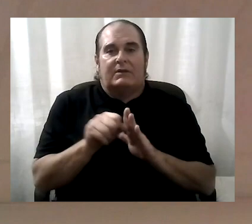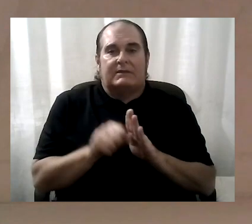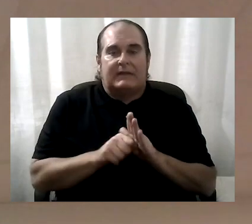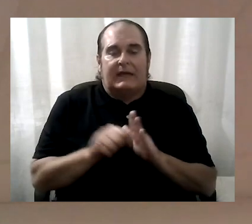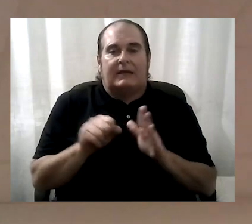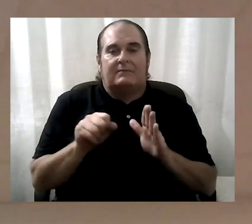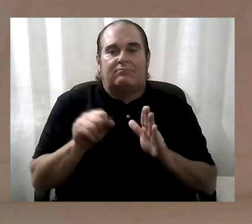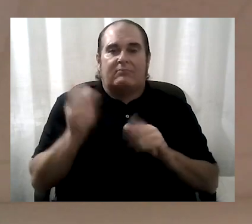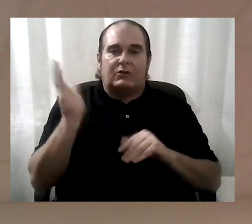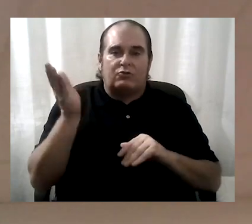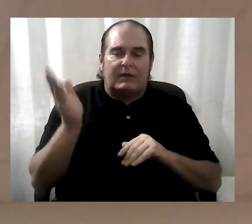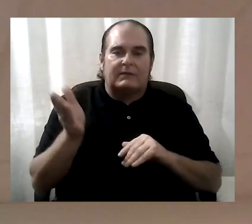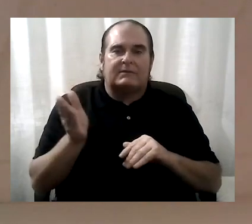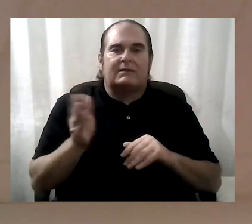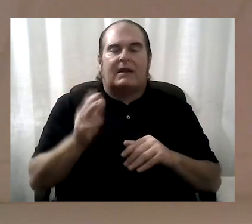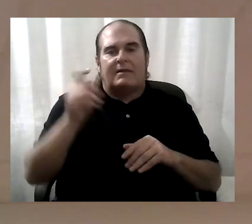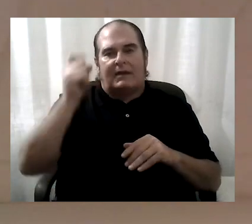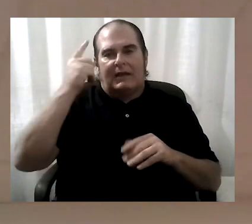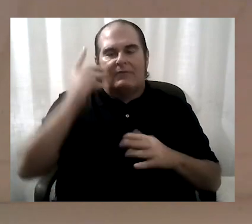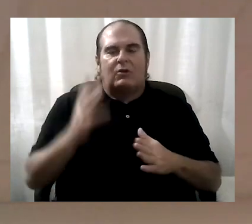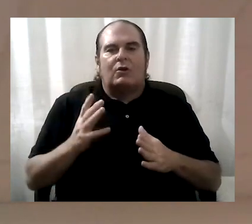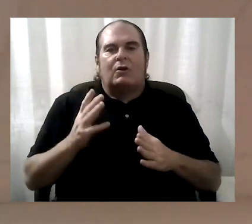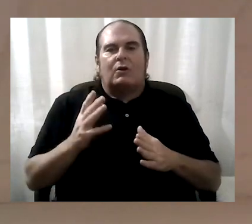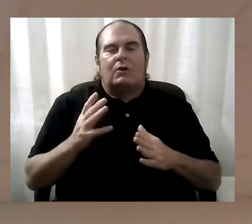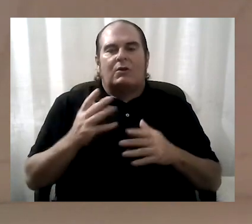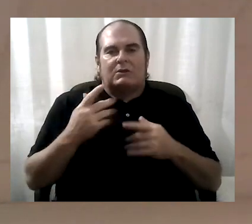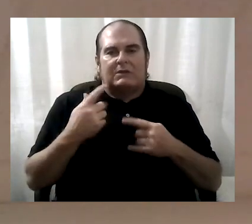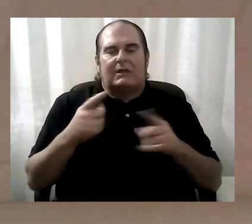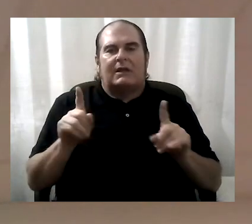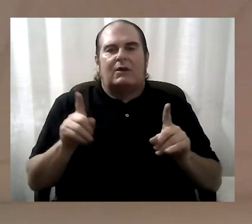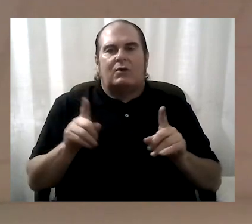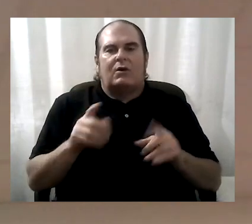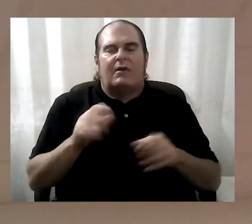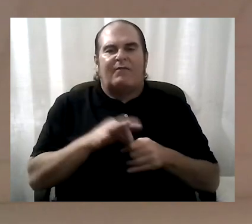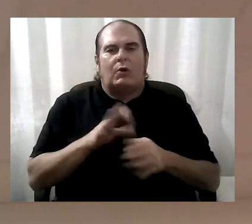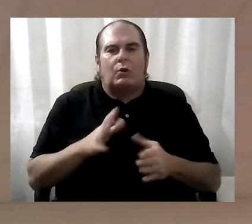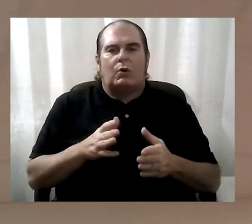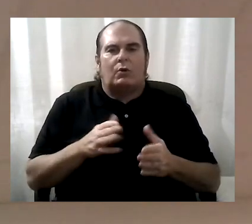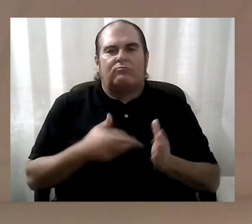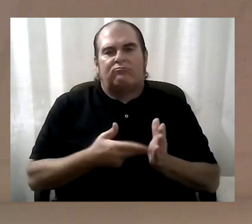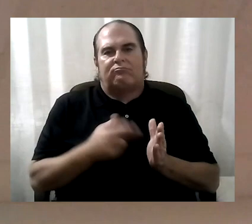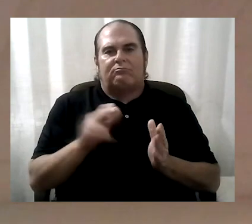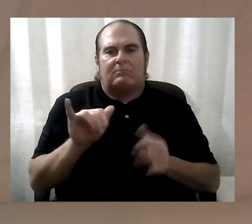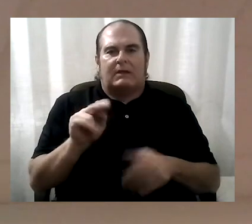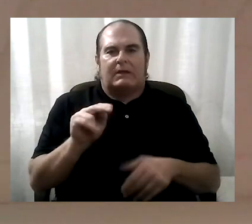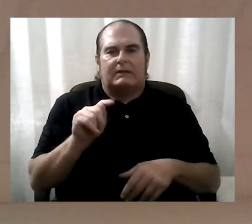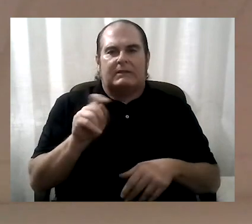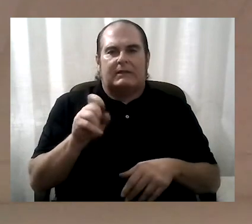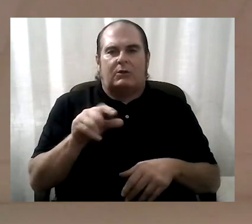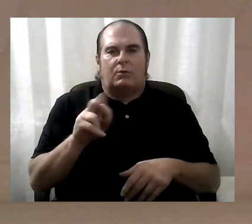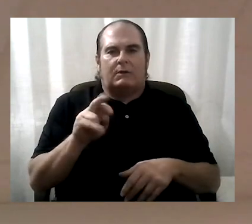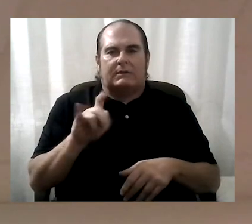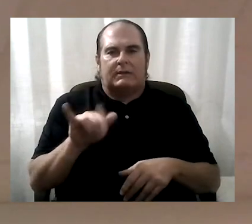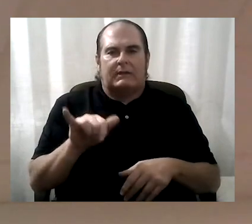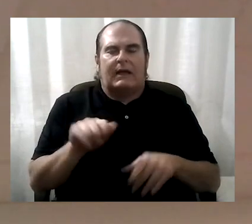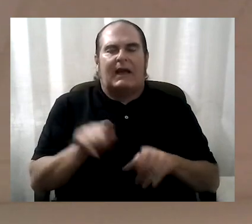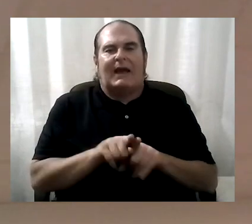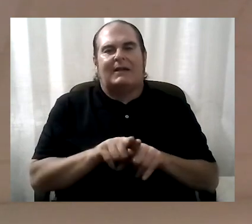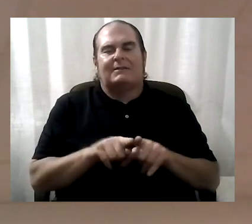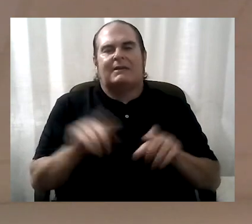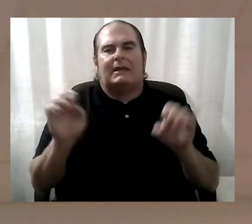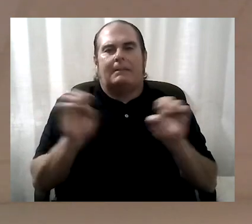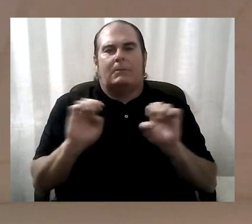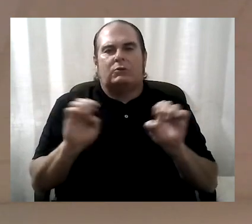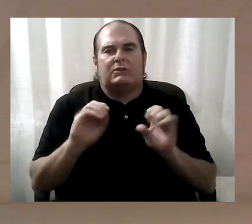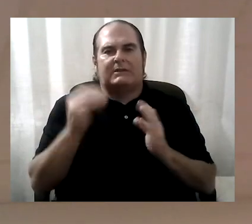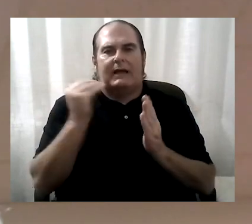declared voter integrity as one of the emergency items that the Texas legislature